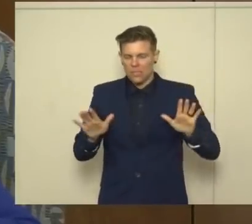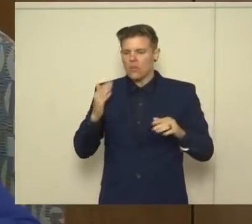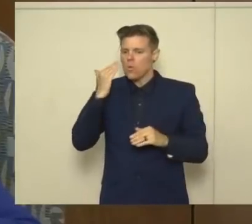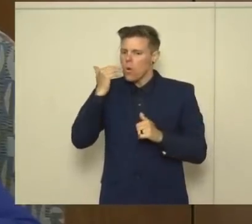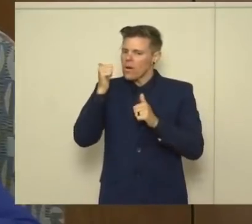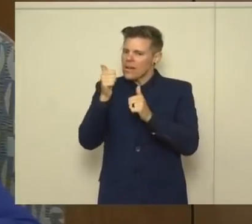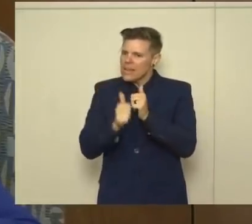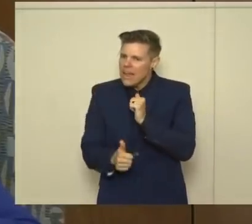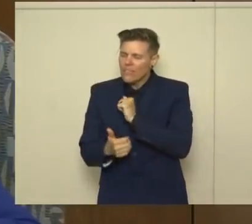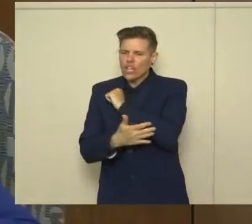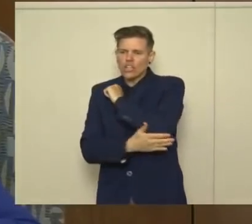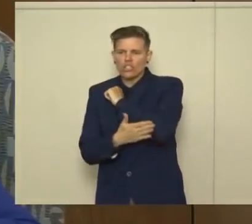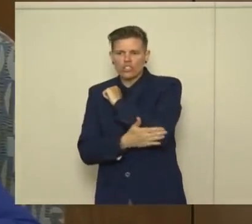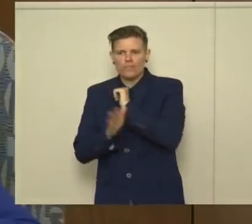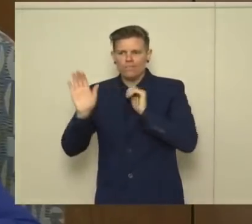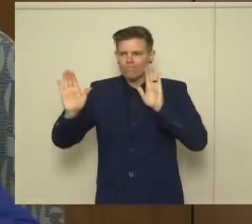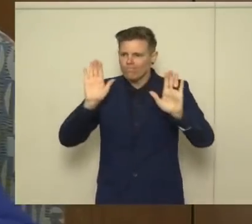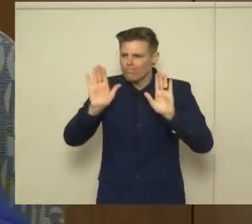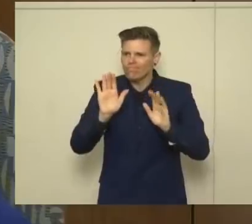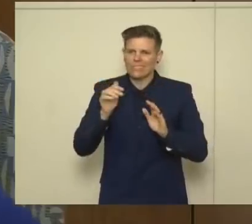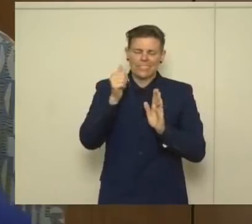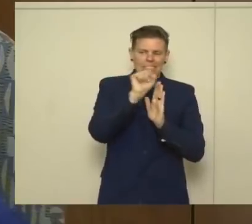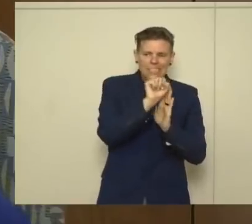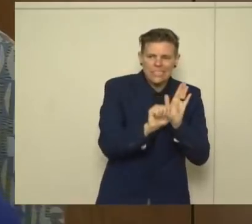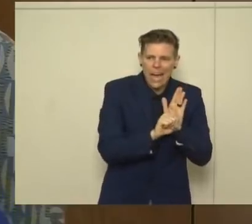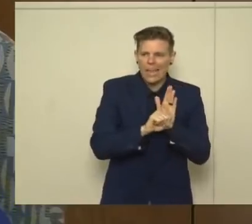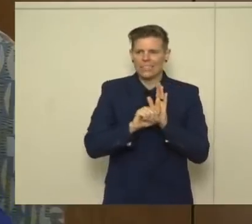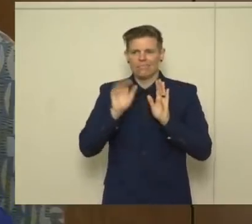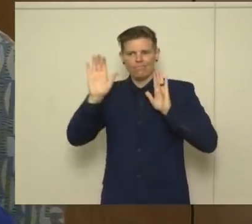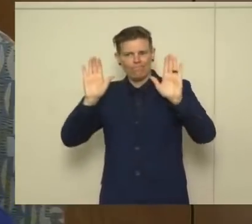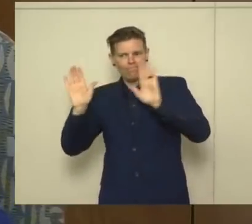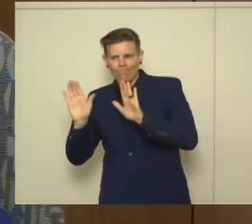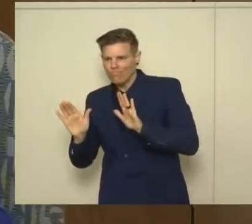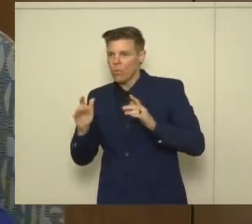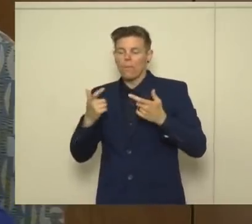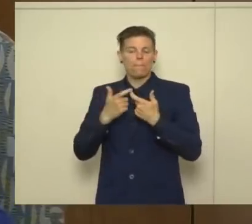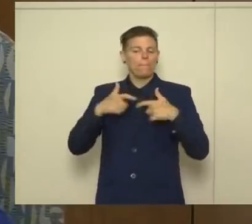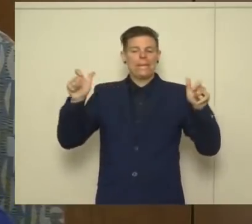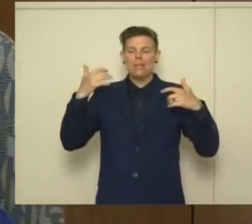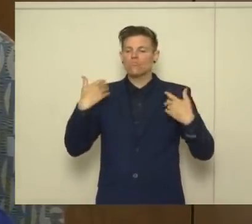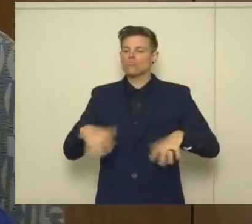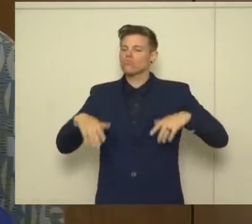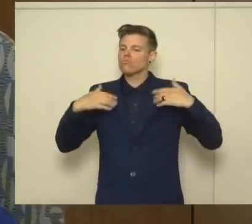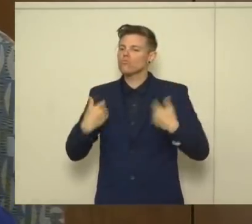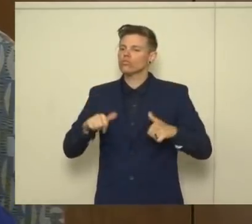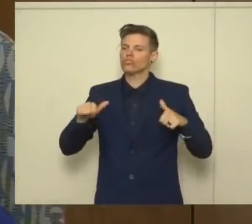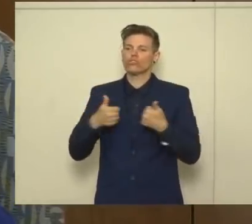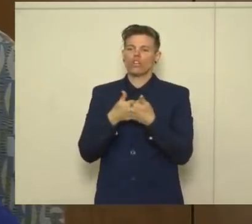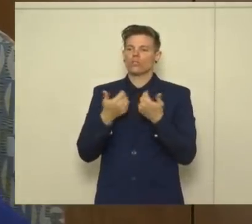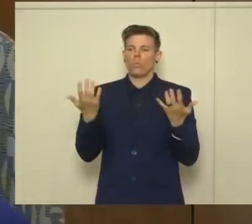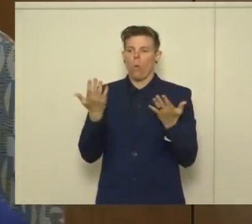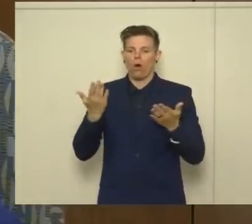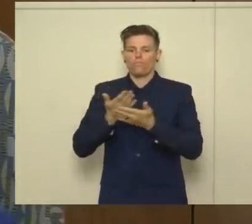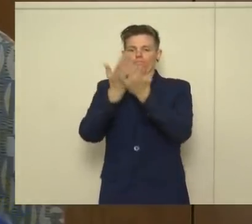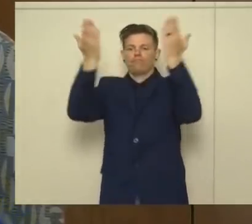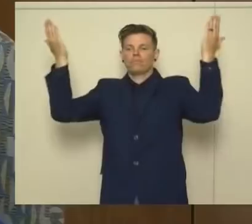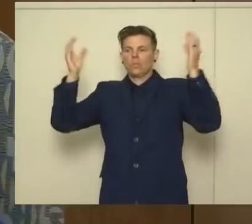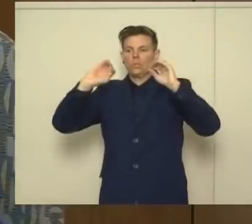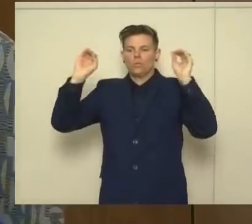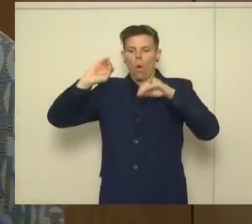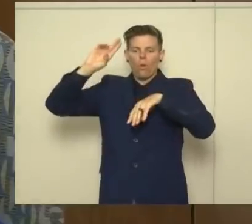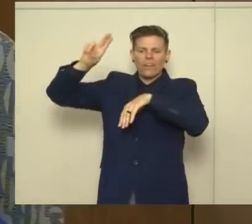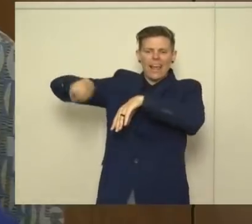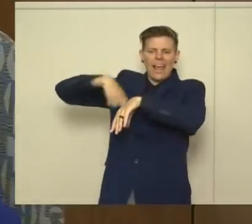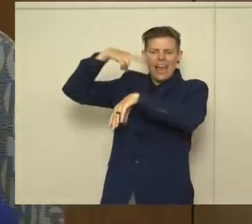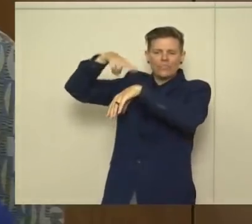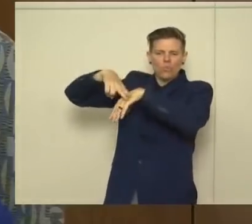national pandemic response or plan. States largely left to their own, and then figuring out ways to protect